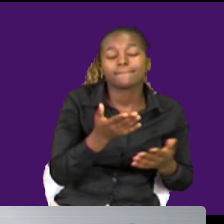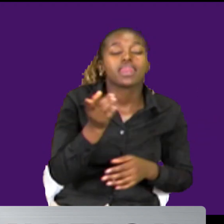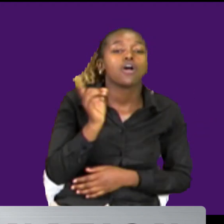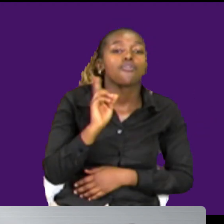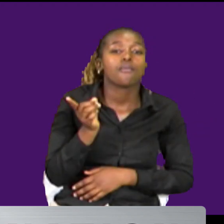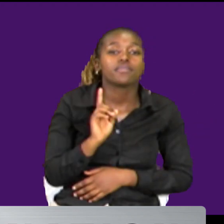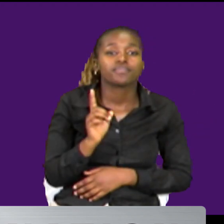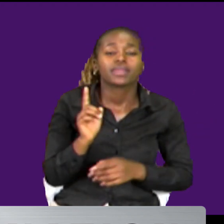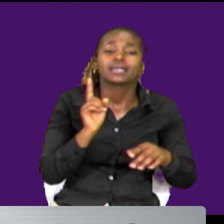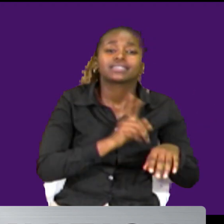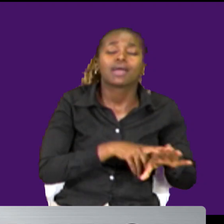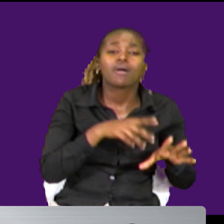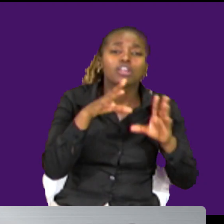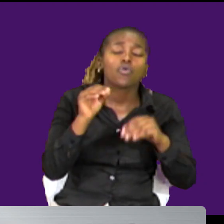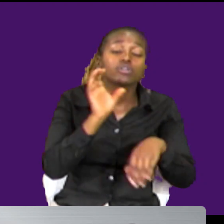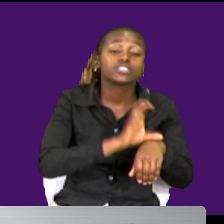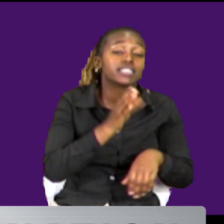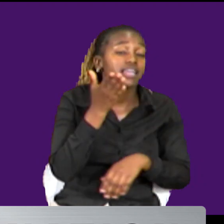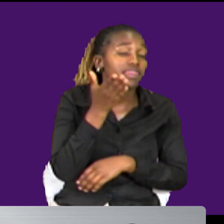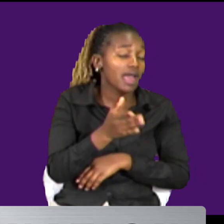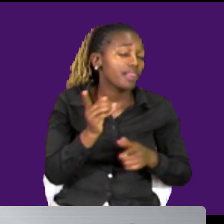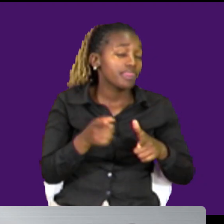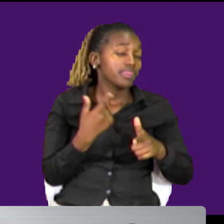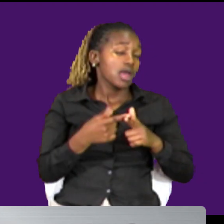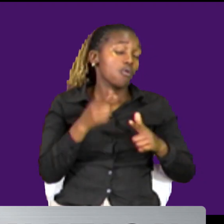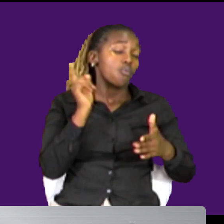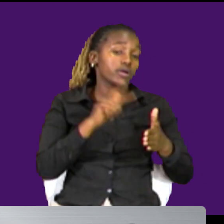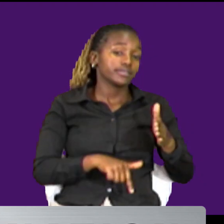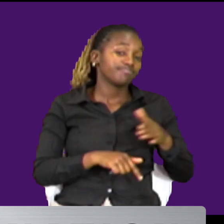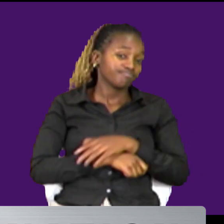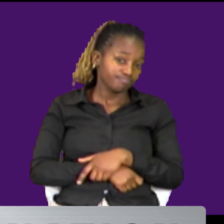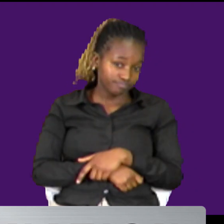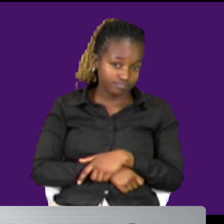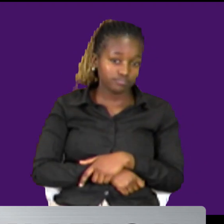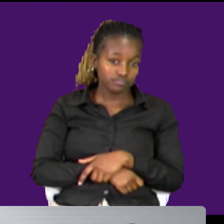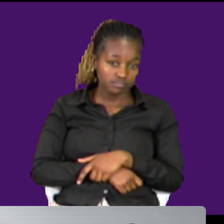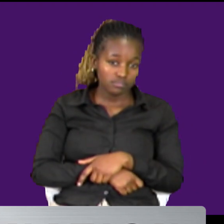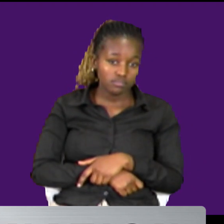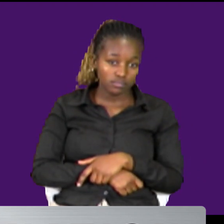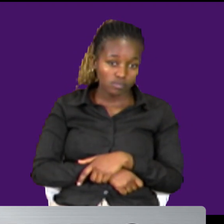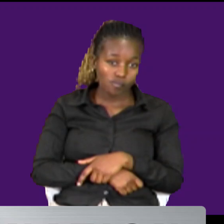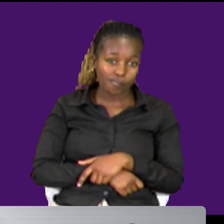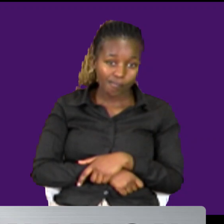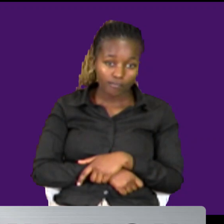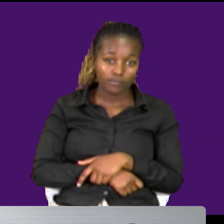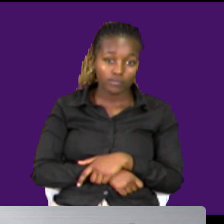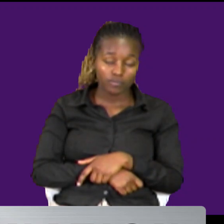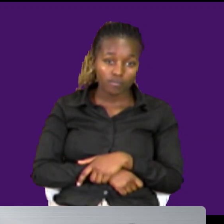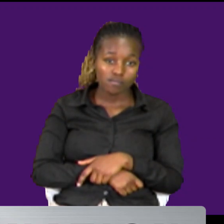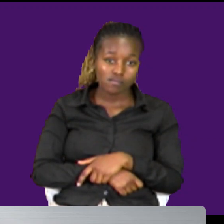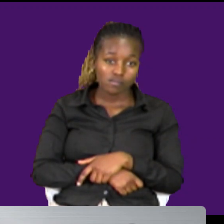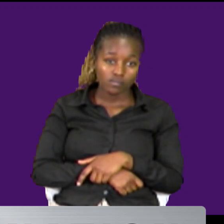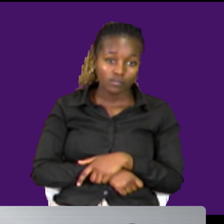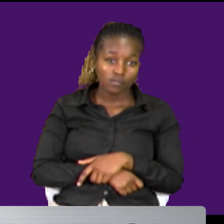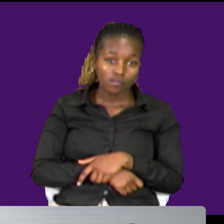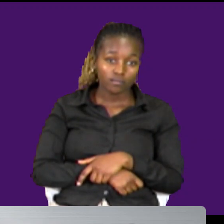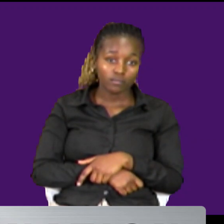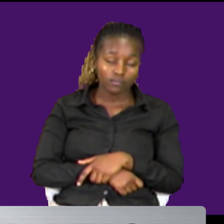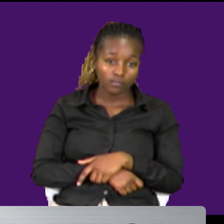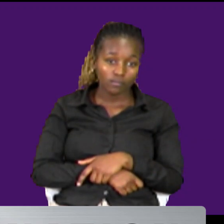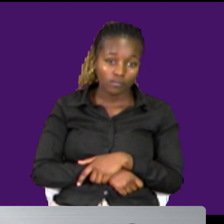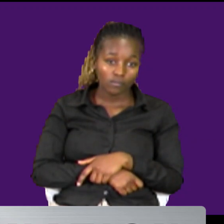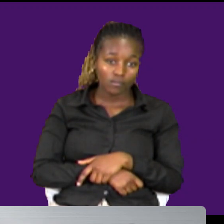did? The speculation. Because I believe in evidence. No. Actually, Jesus Winner was the